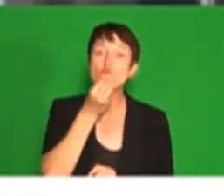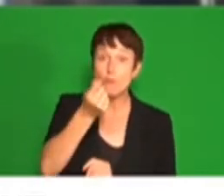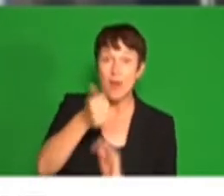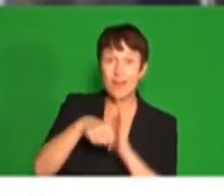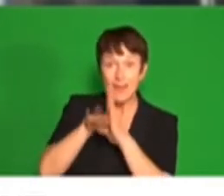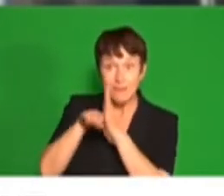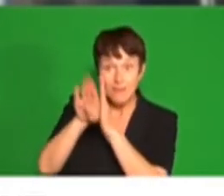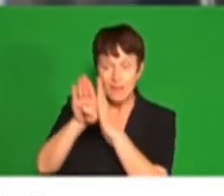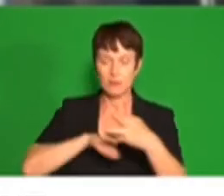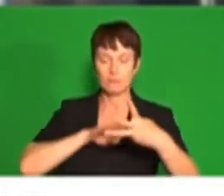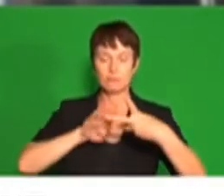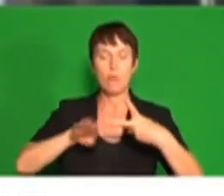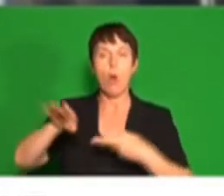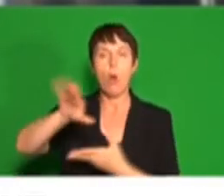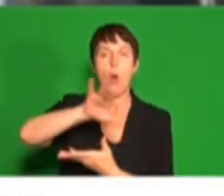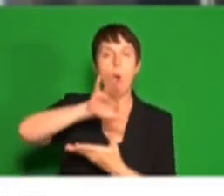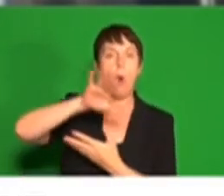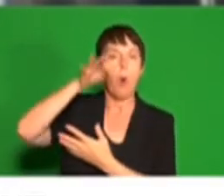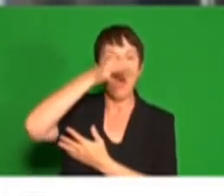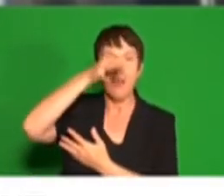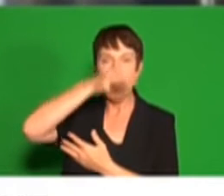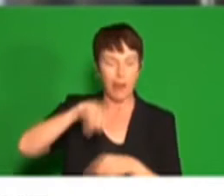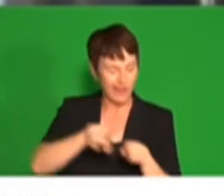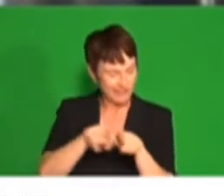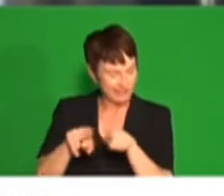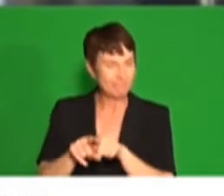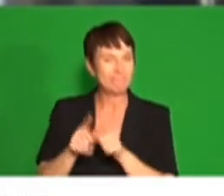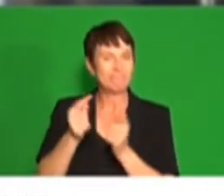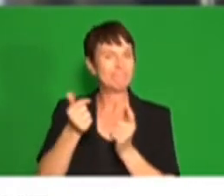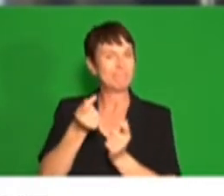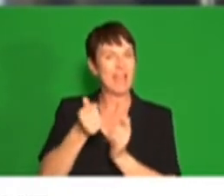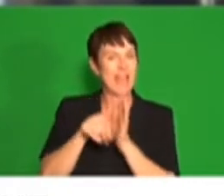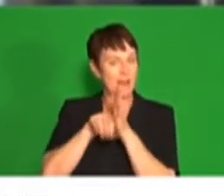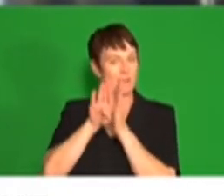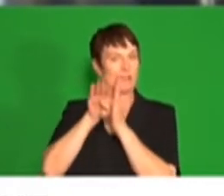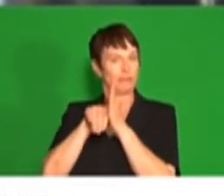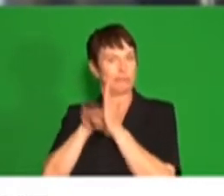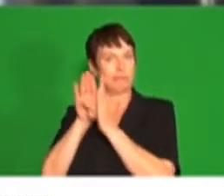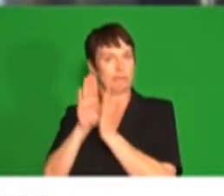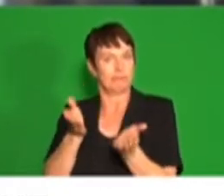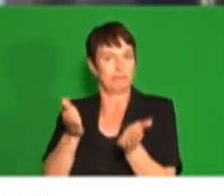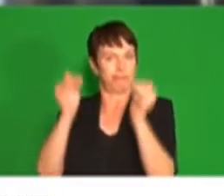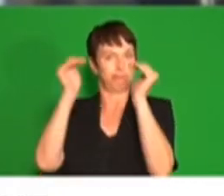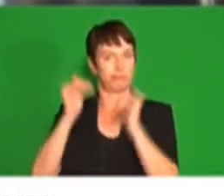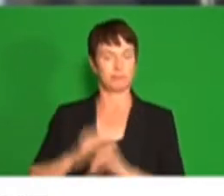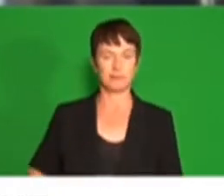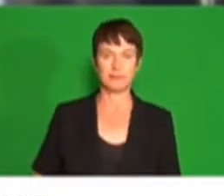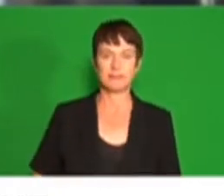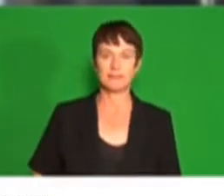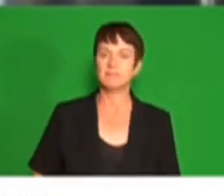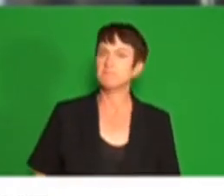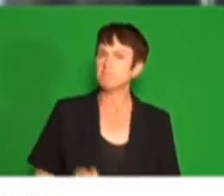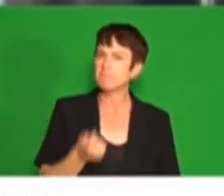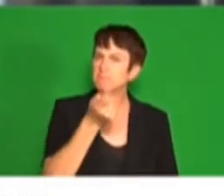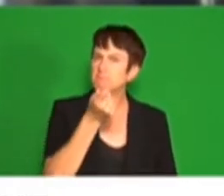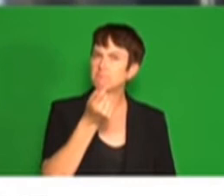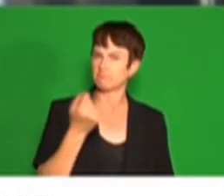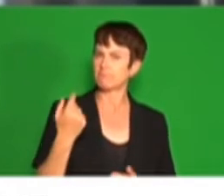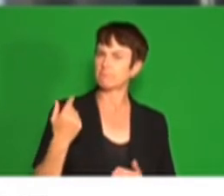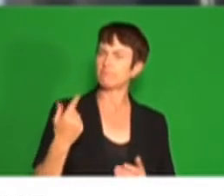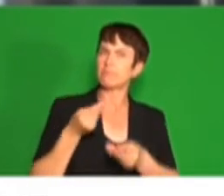oil prices have risen. A more appreciated nominal exchange rate in recent months is